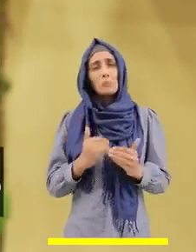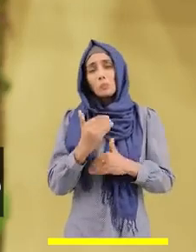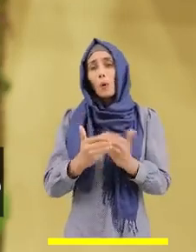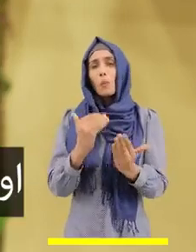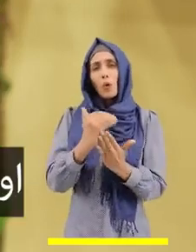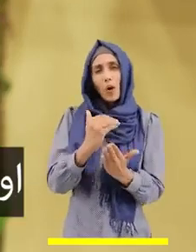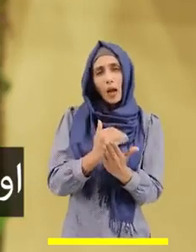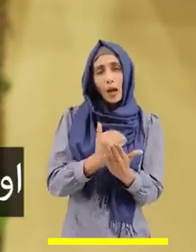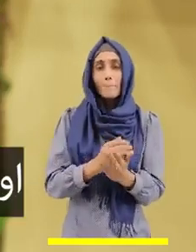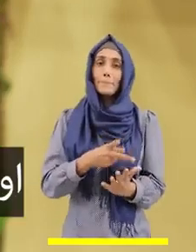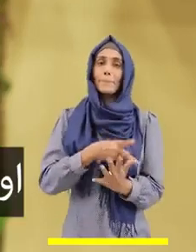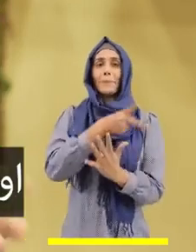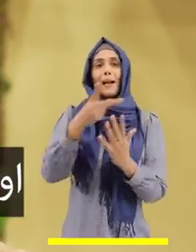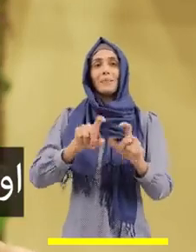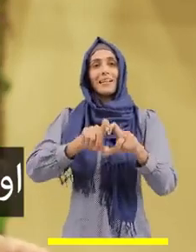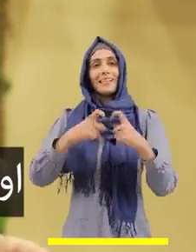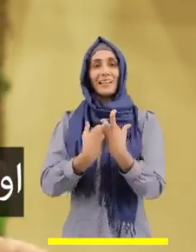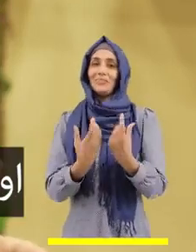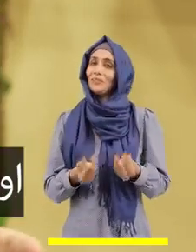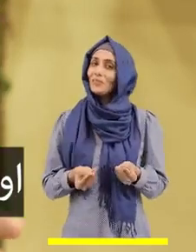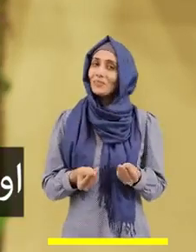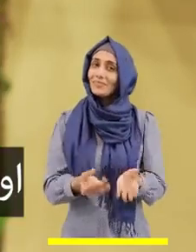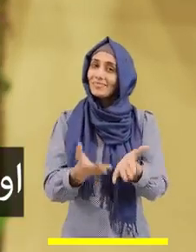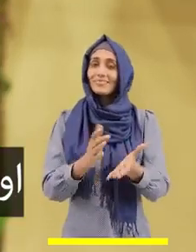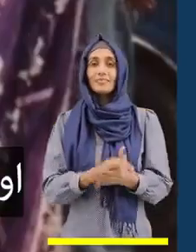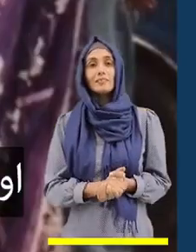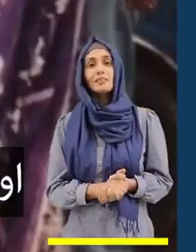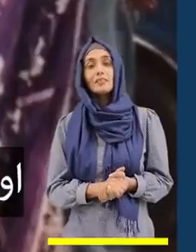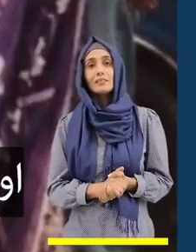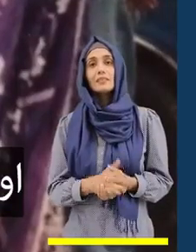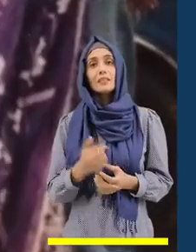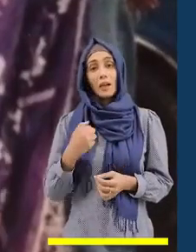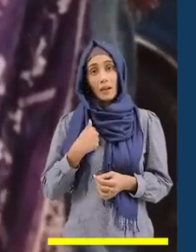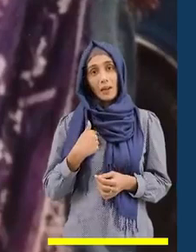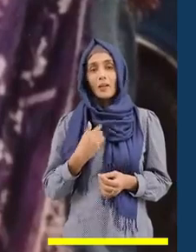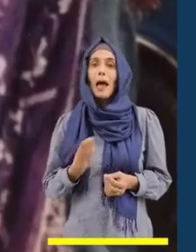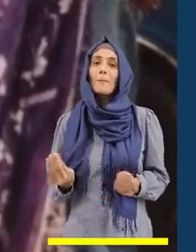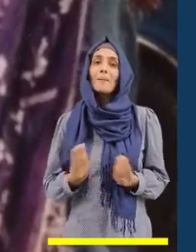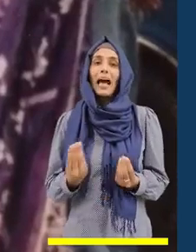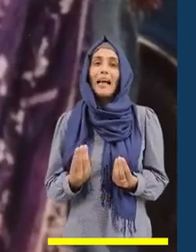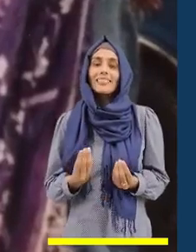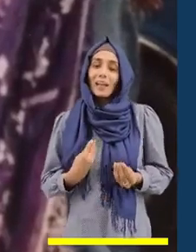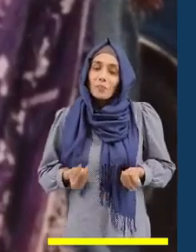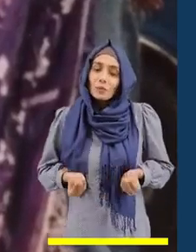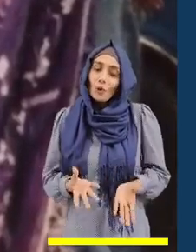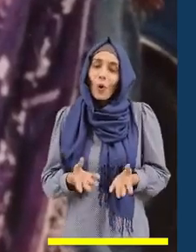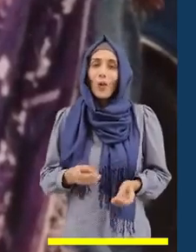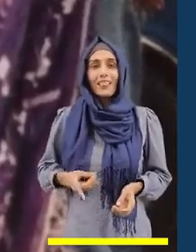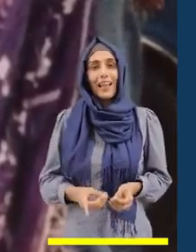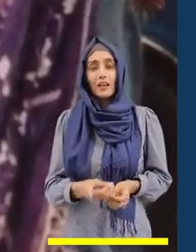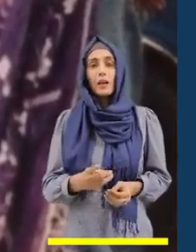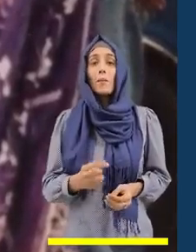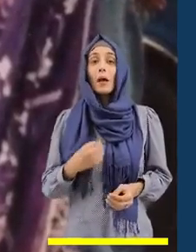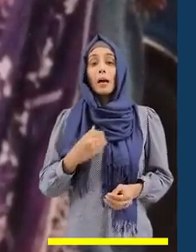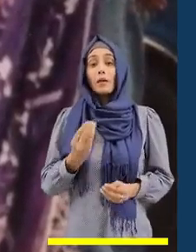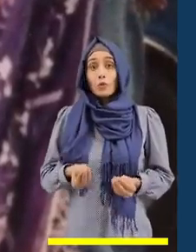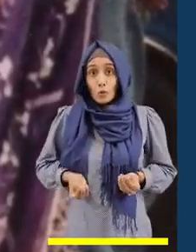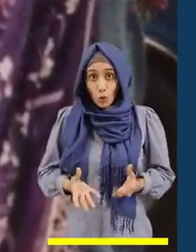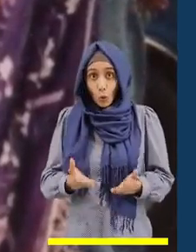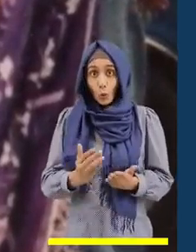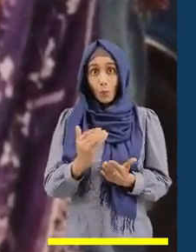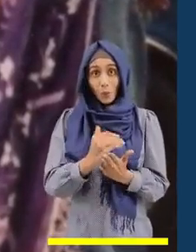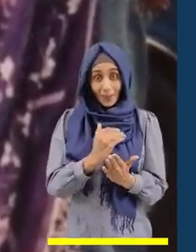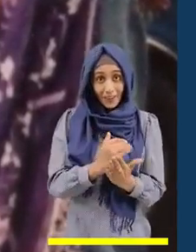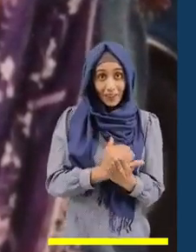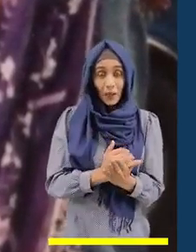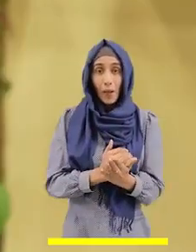them, we'll do something. And we started a small primary class. Wo ye hamara simple beginnings tha. But as we